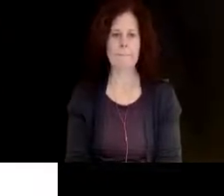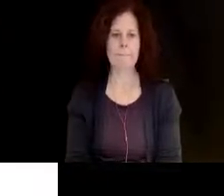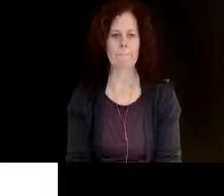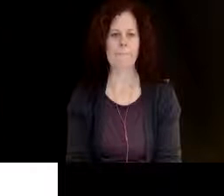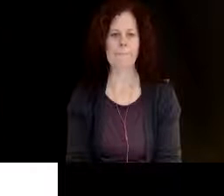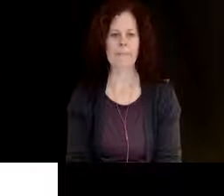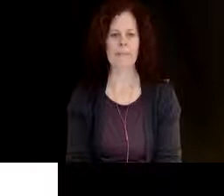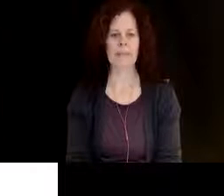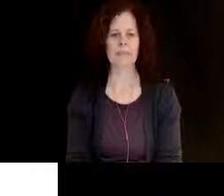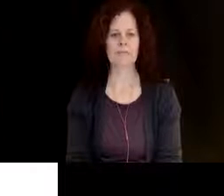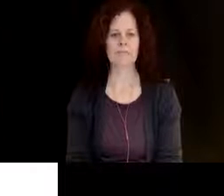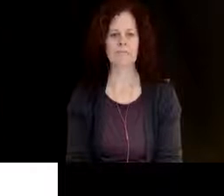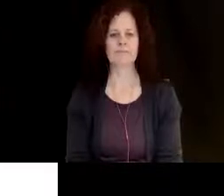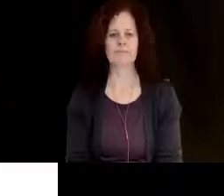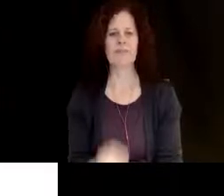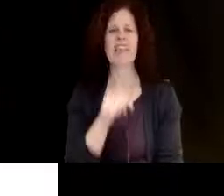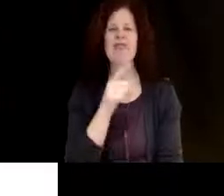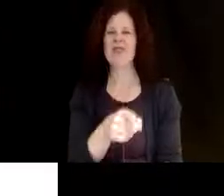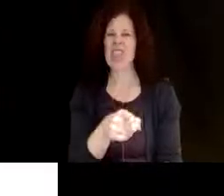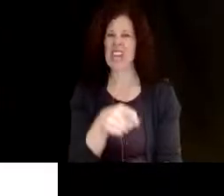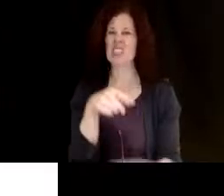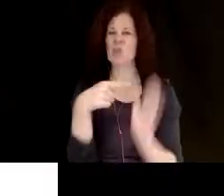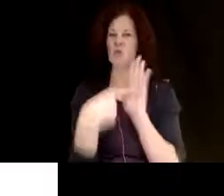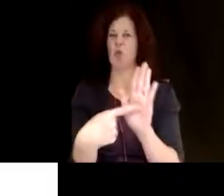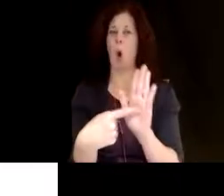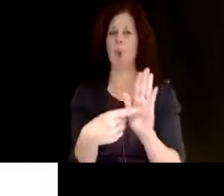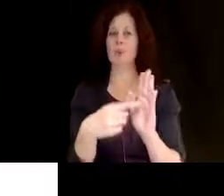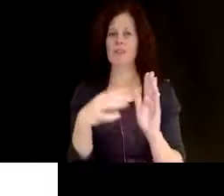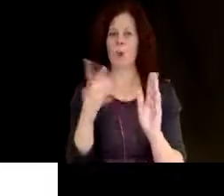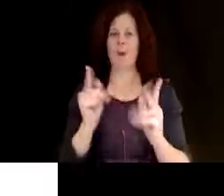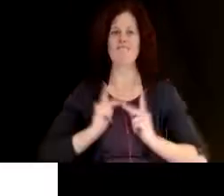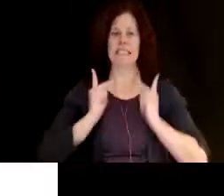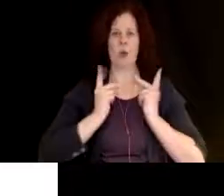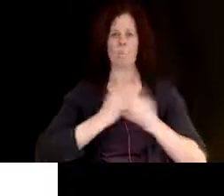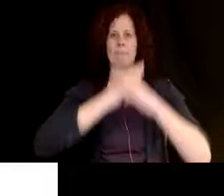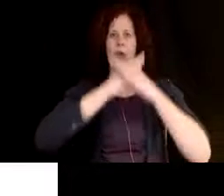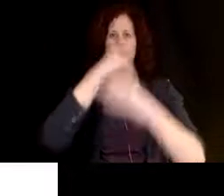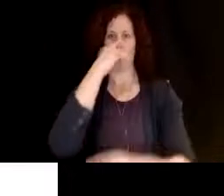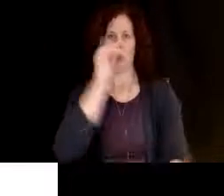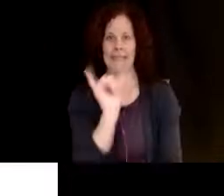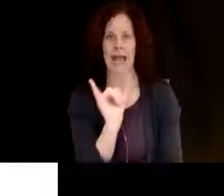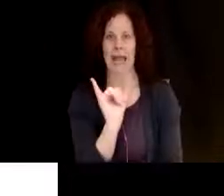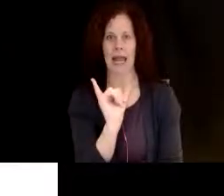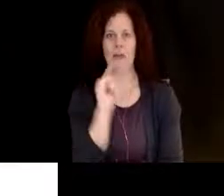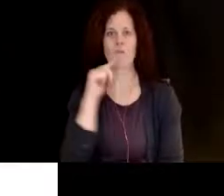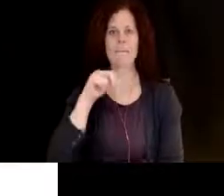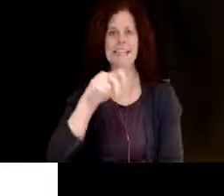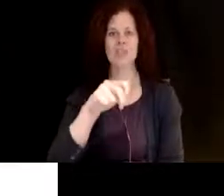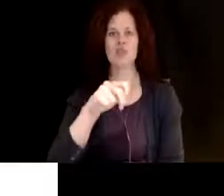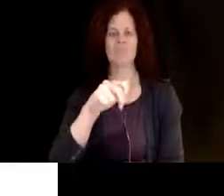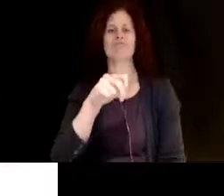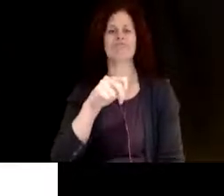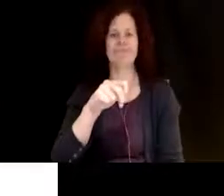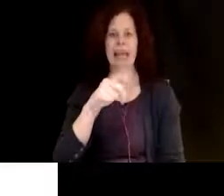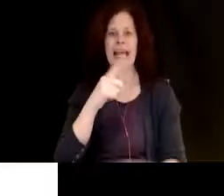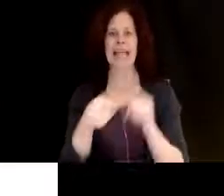of slides will be about physical barriers to pedestrian access to transit. And I've divided this up into sidewalks, crossings, and